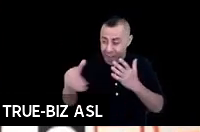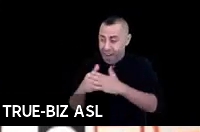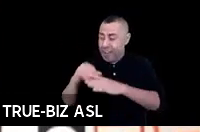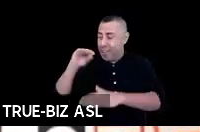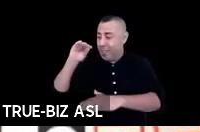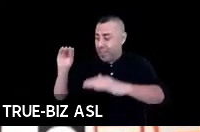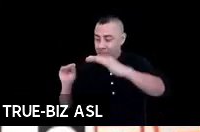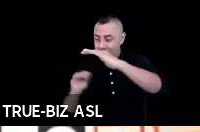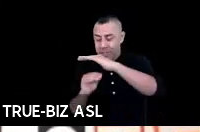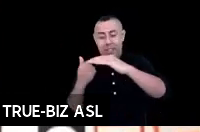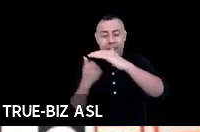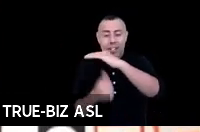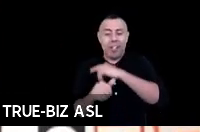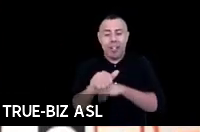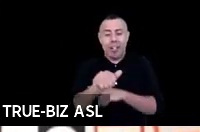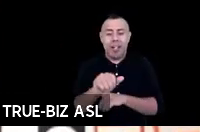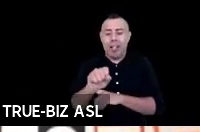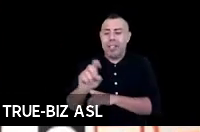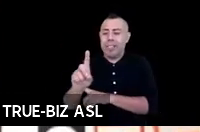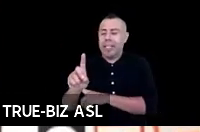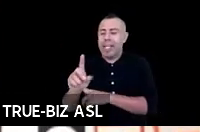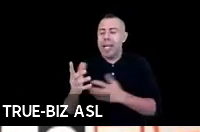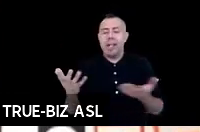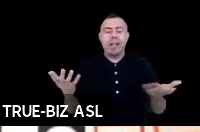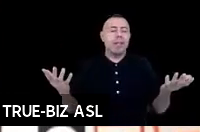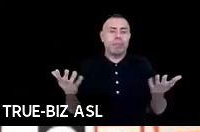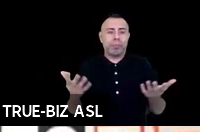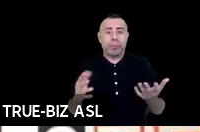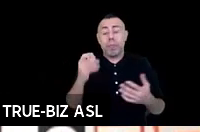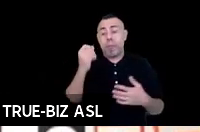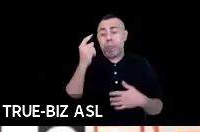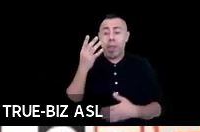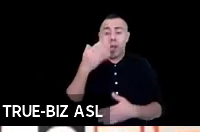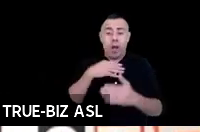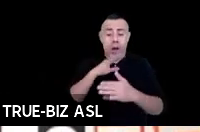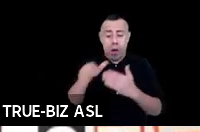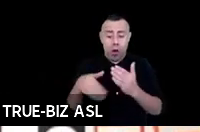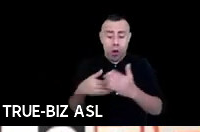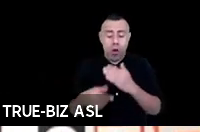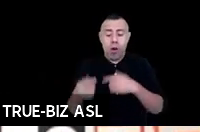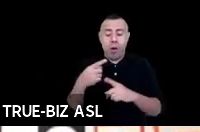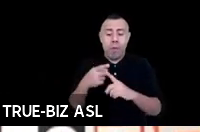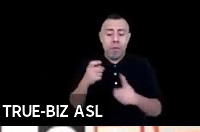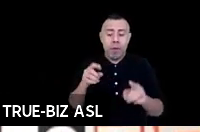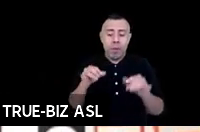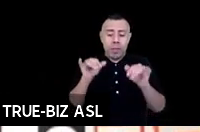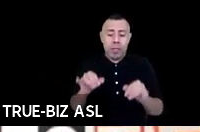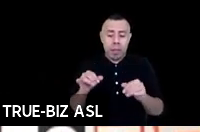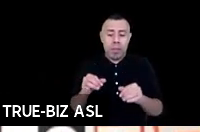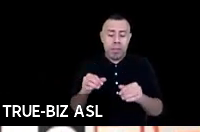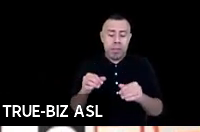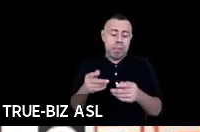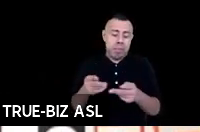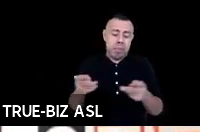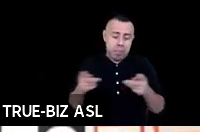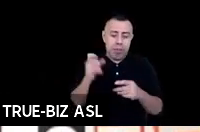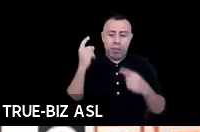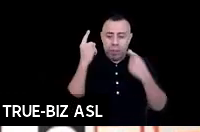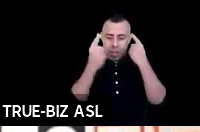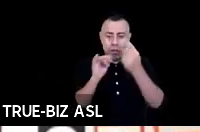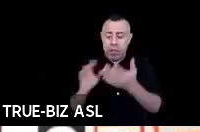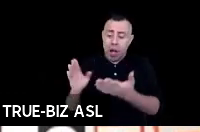hand, it is all from the same place, so it should be considered that spectrum, that continuum.